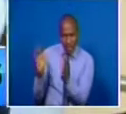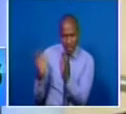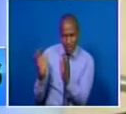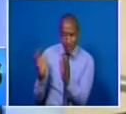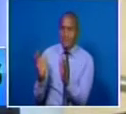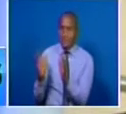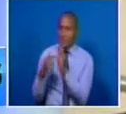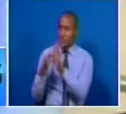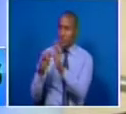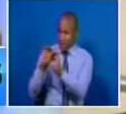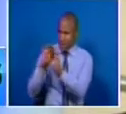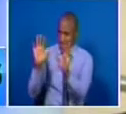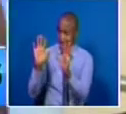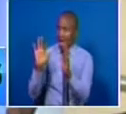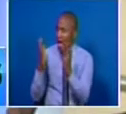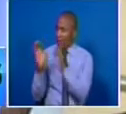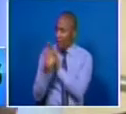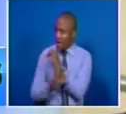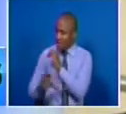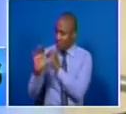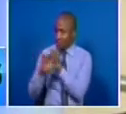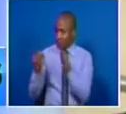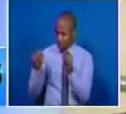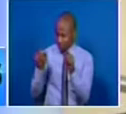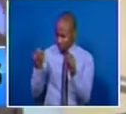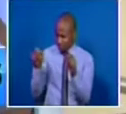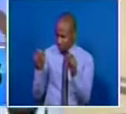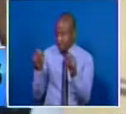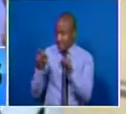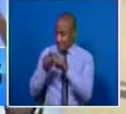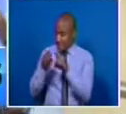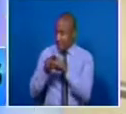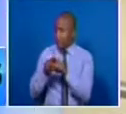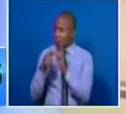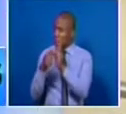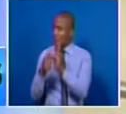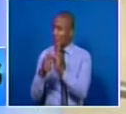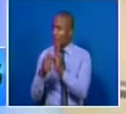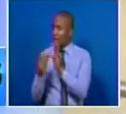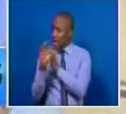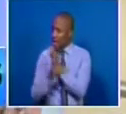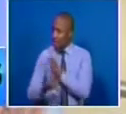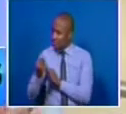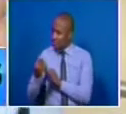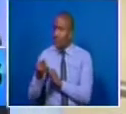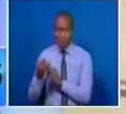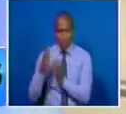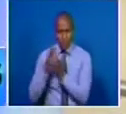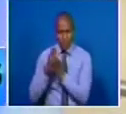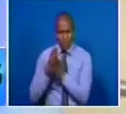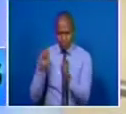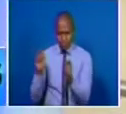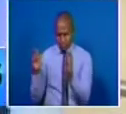would reflect how the country would be governed and would actually determine whether the country makes a